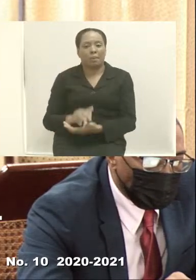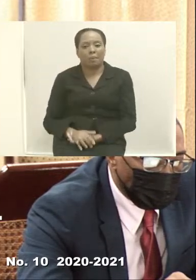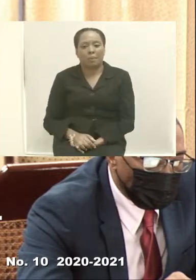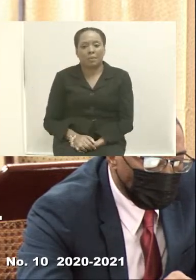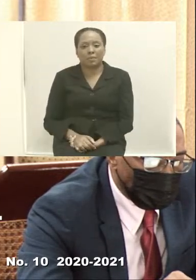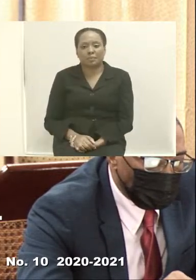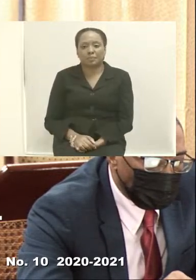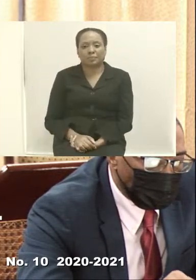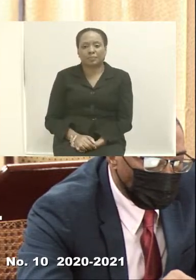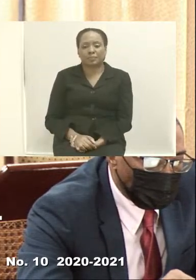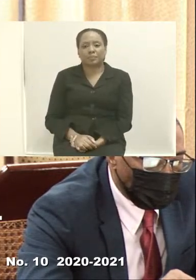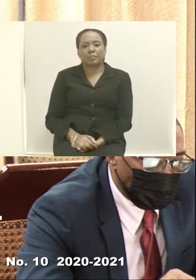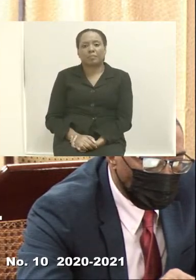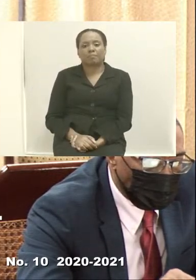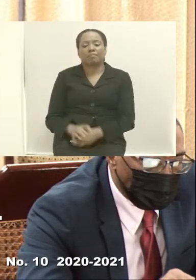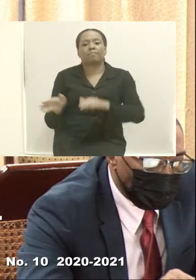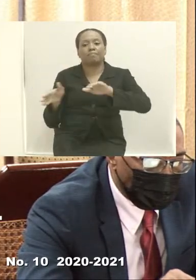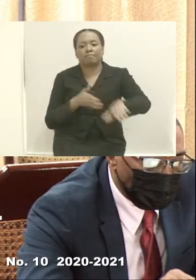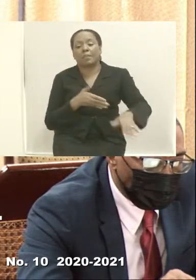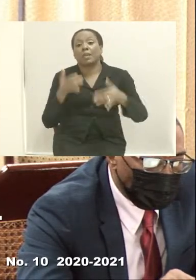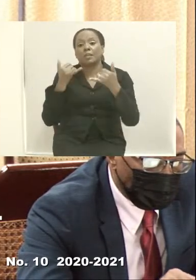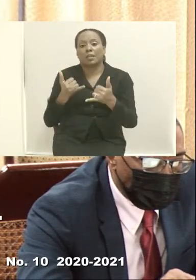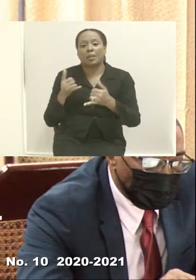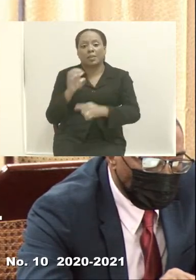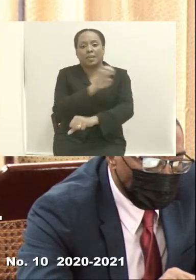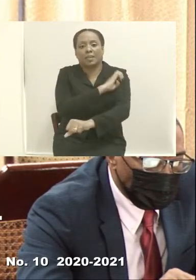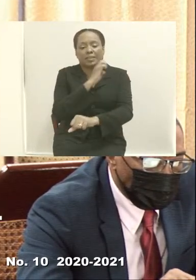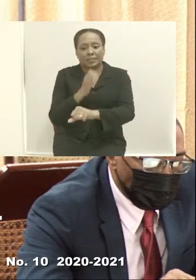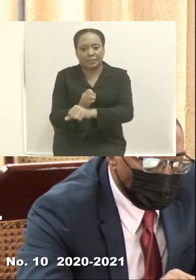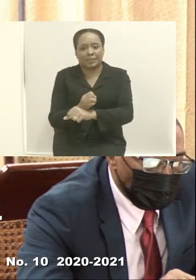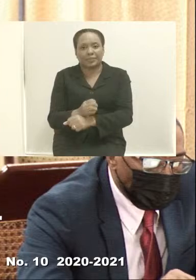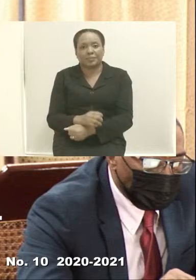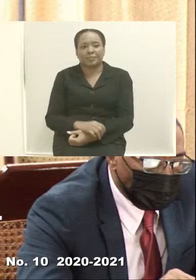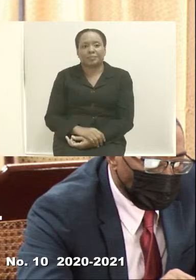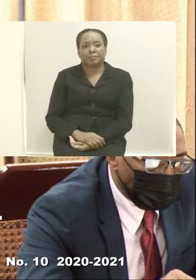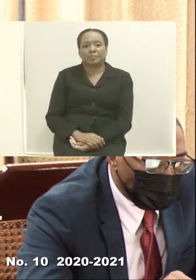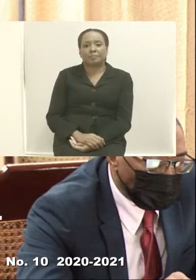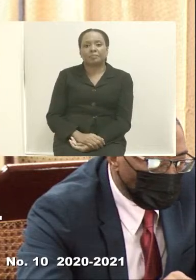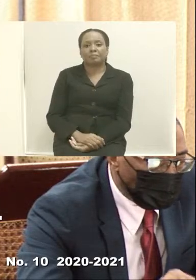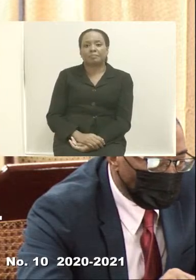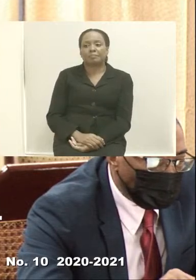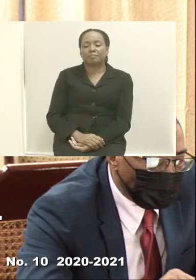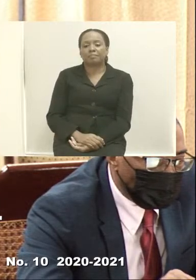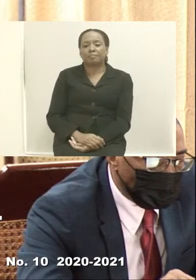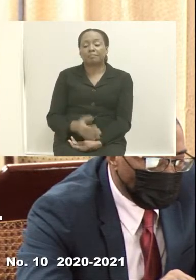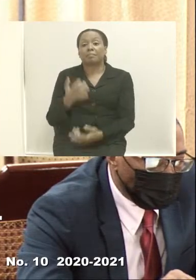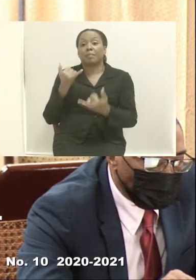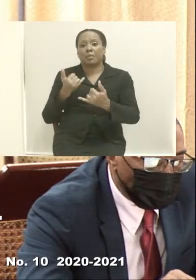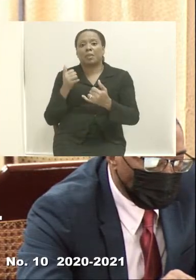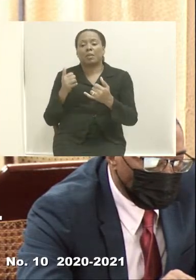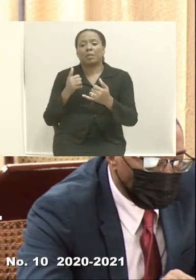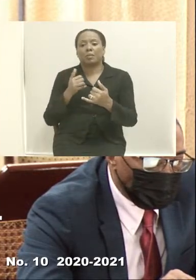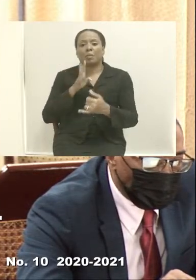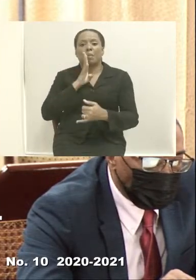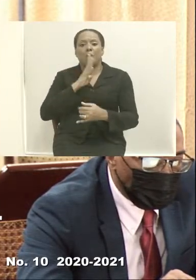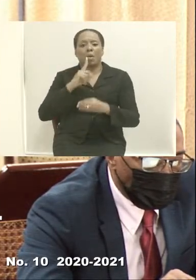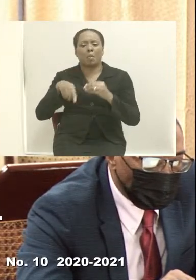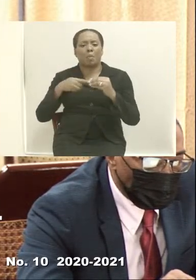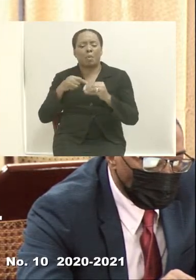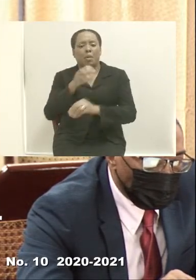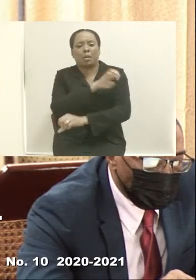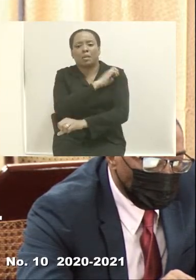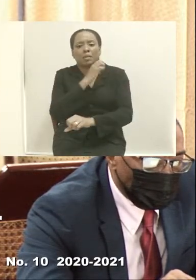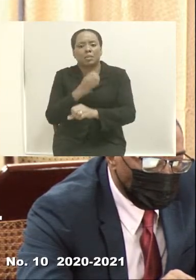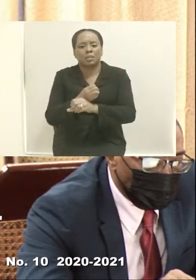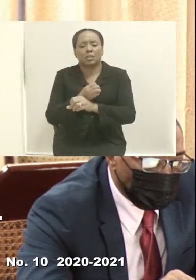to energy, Madam Chair, I hope that during the